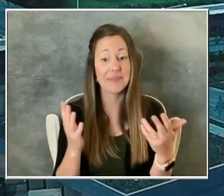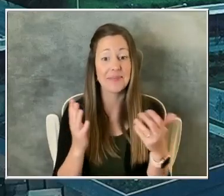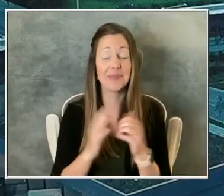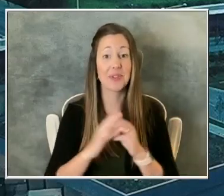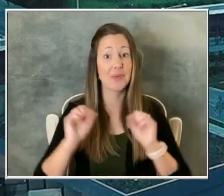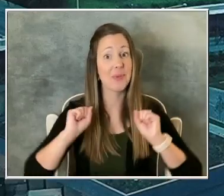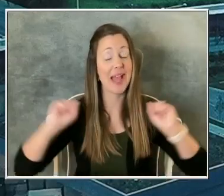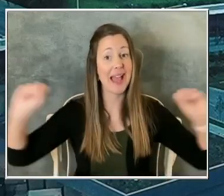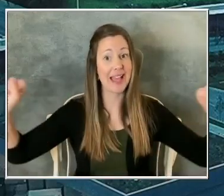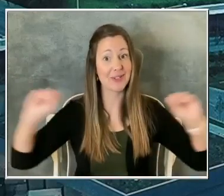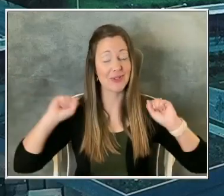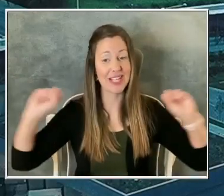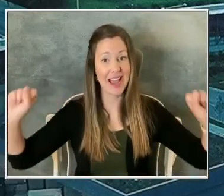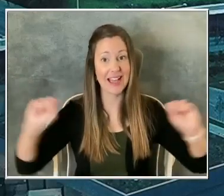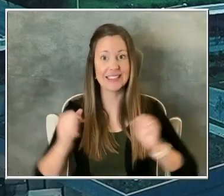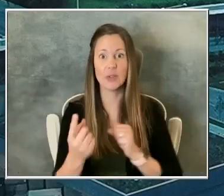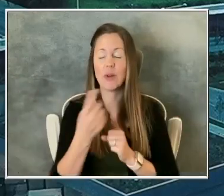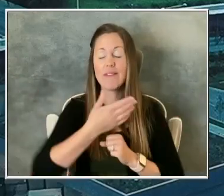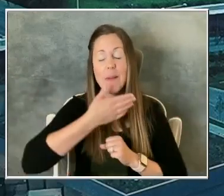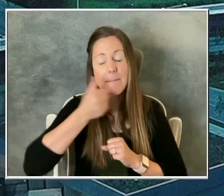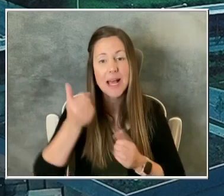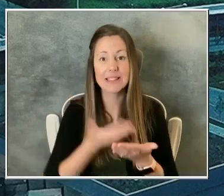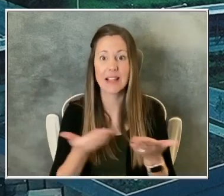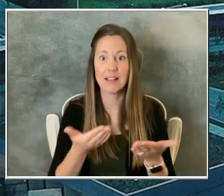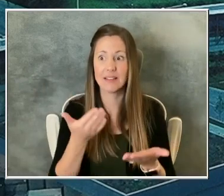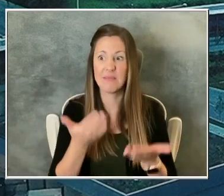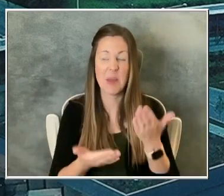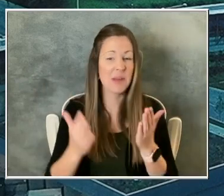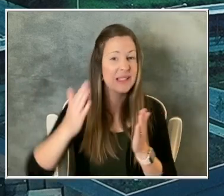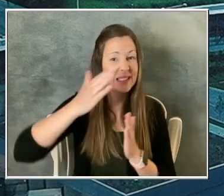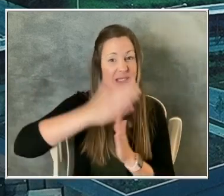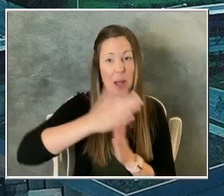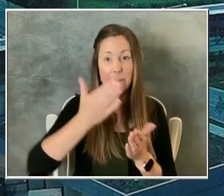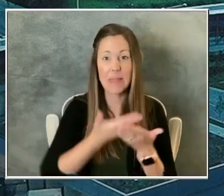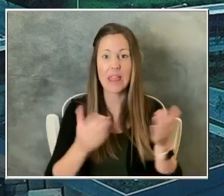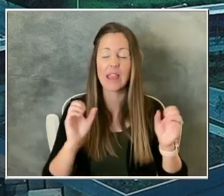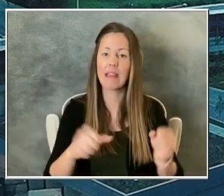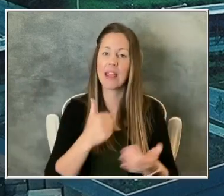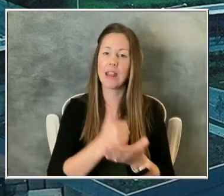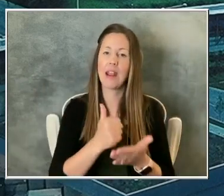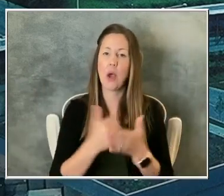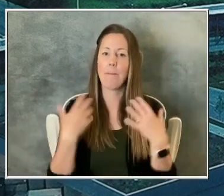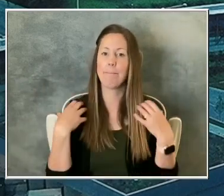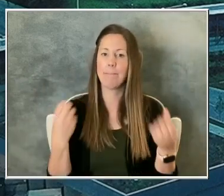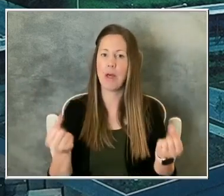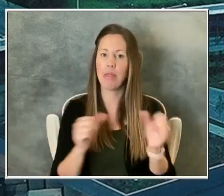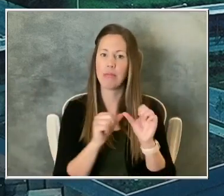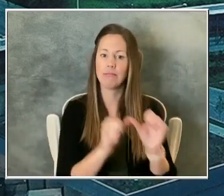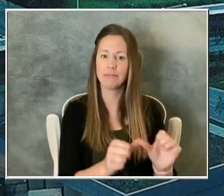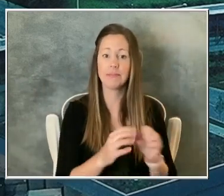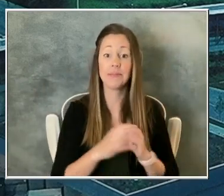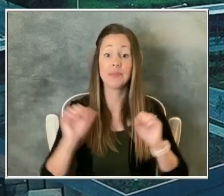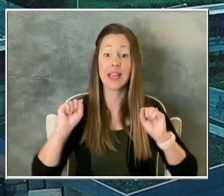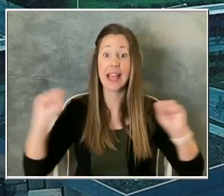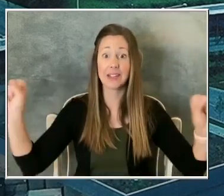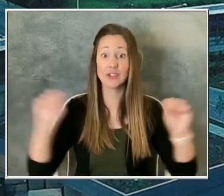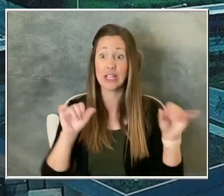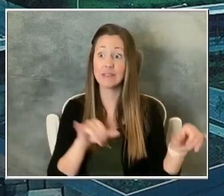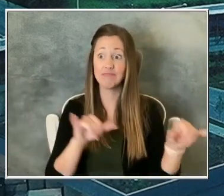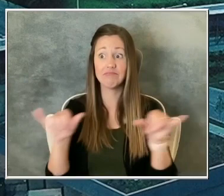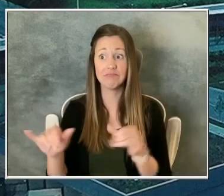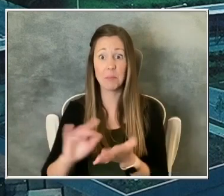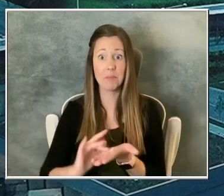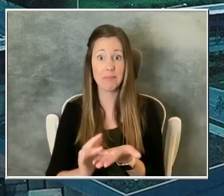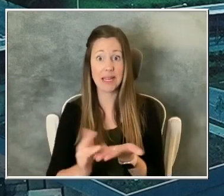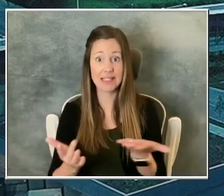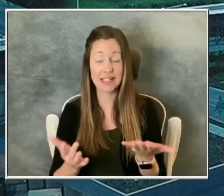best things, if not the best thing, you can do for your health. Exercise is medicine, but instead of just hearing it from doctors